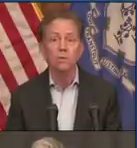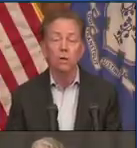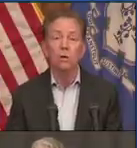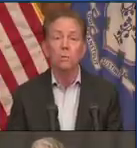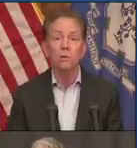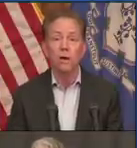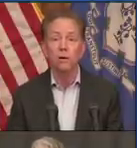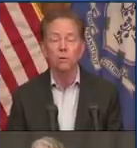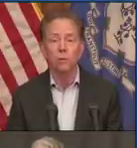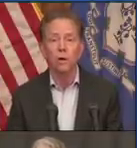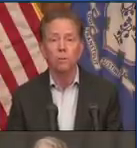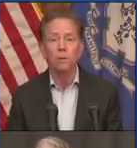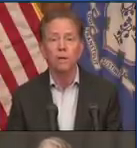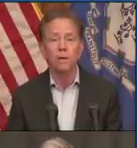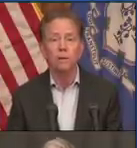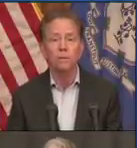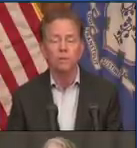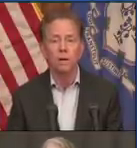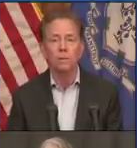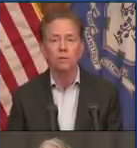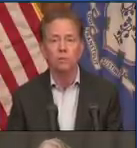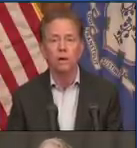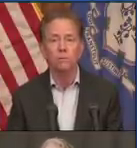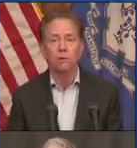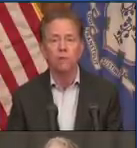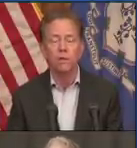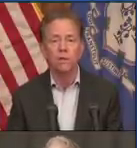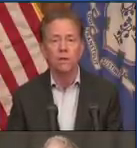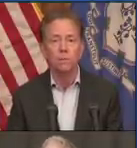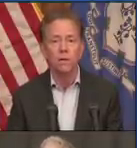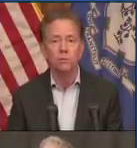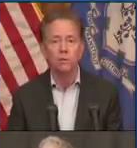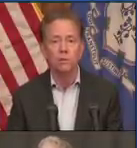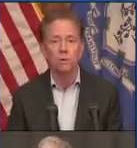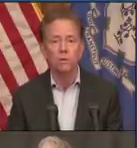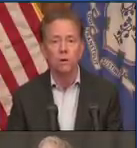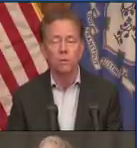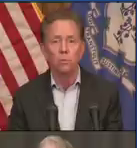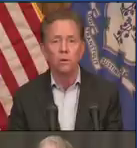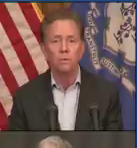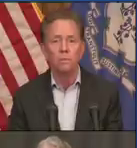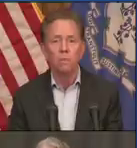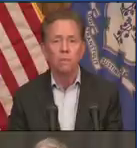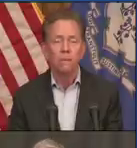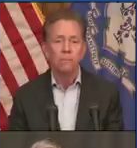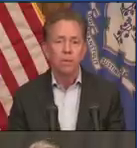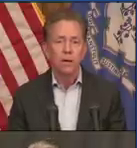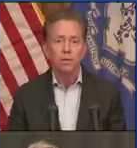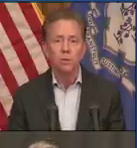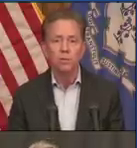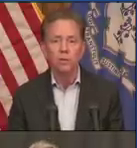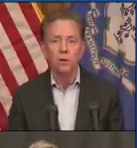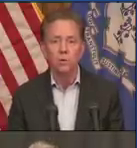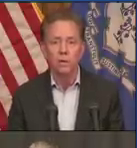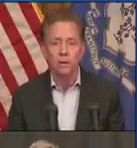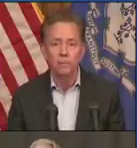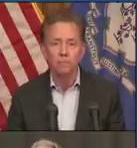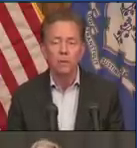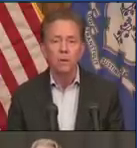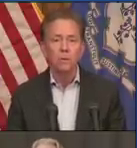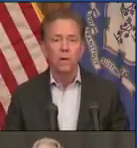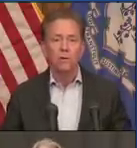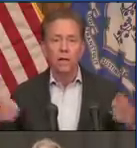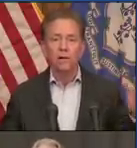our slow and methodical reopening, the timing is right, and we've hit the key metrics that we thought we would. I just want you to know